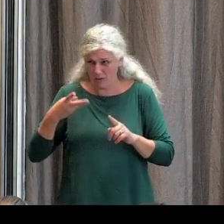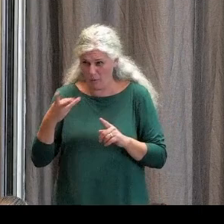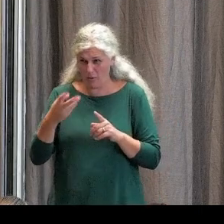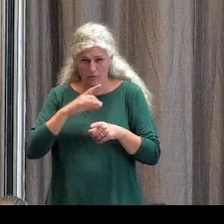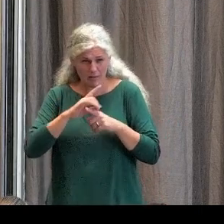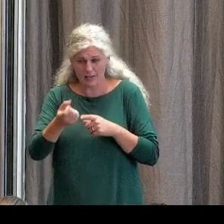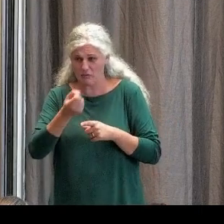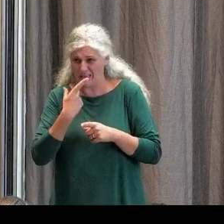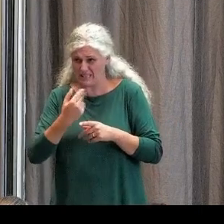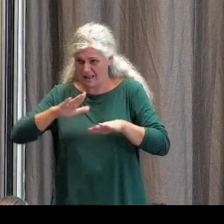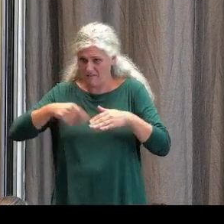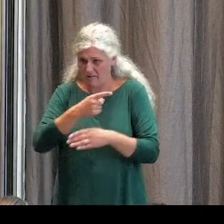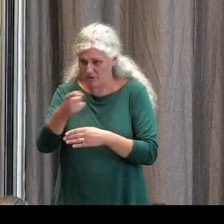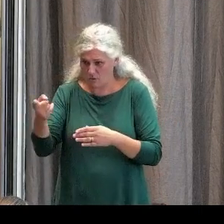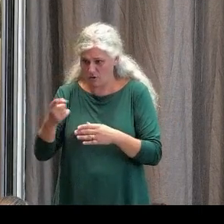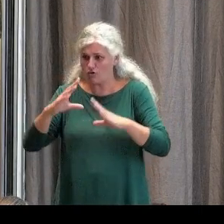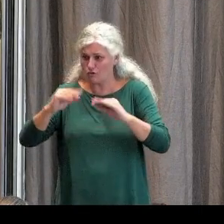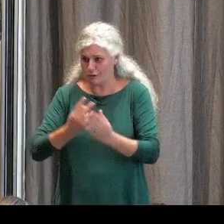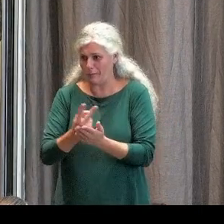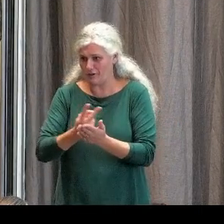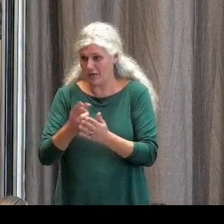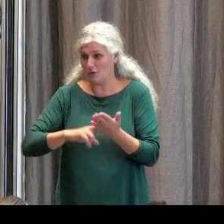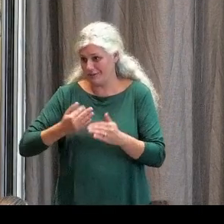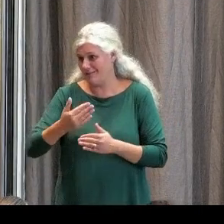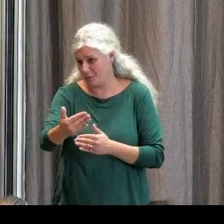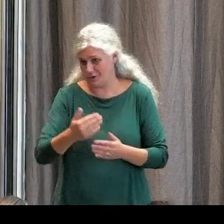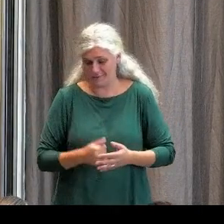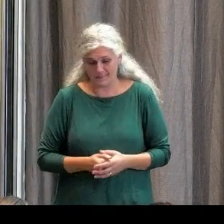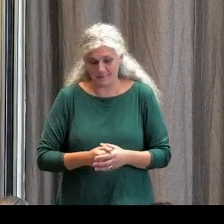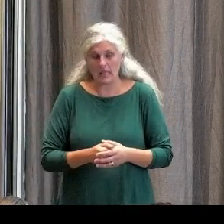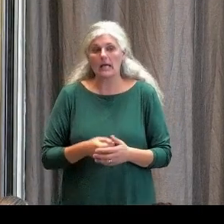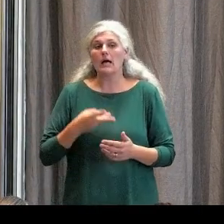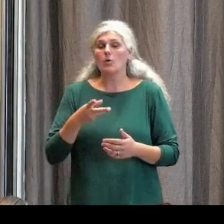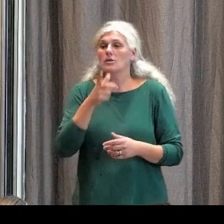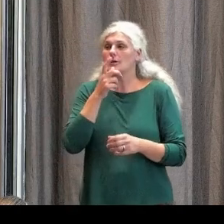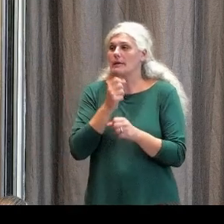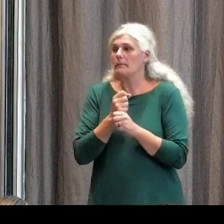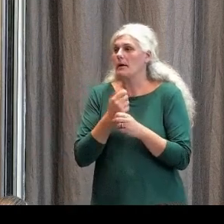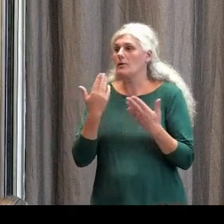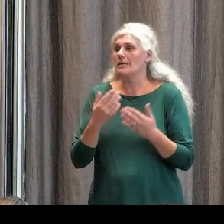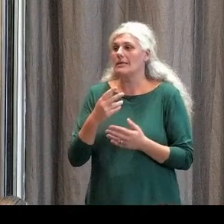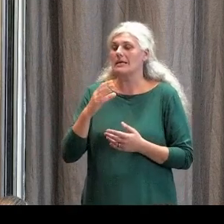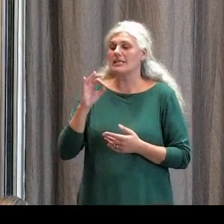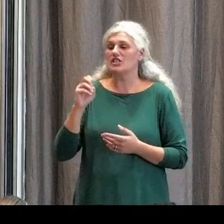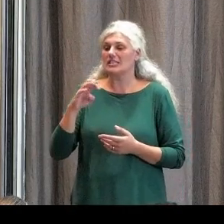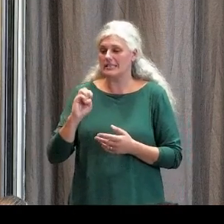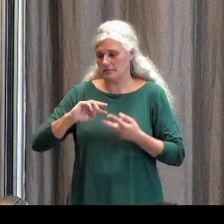of medicines we're going to use in the future. So I'm going to talk about gene